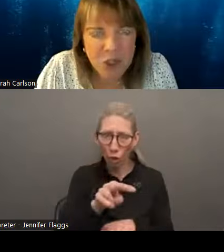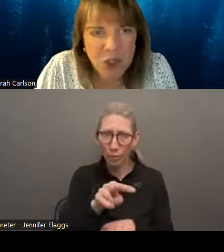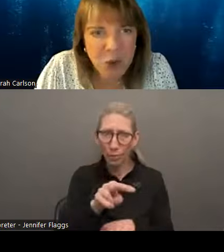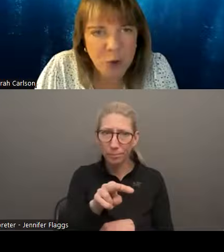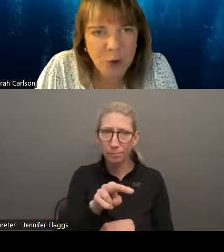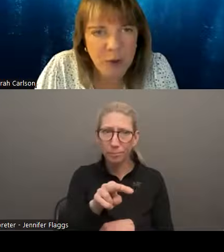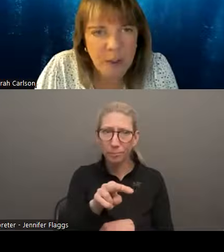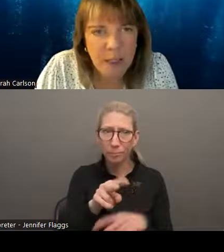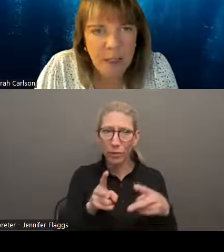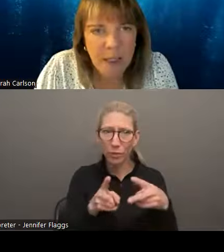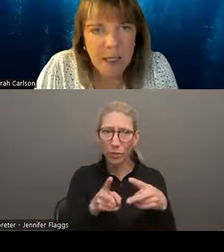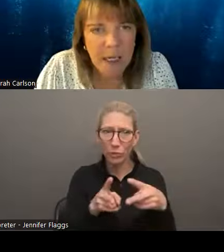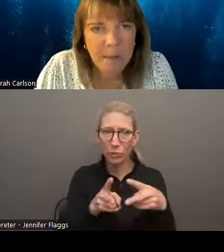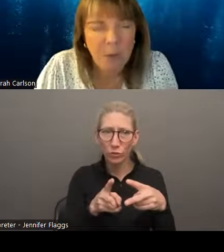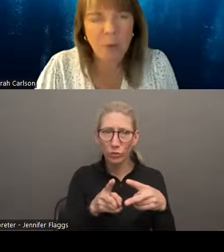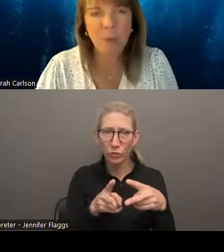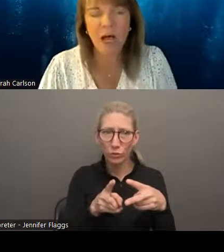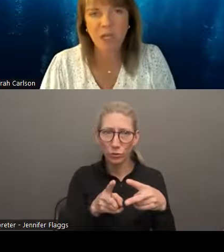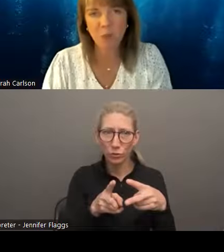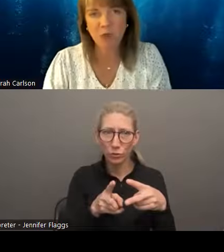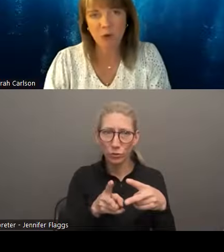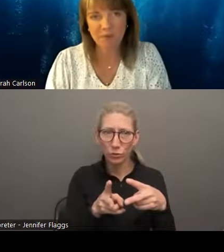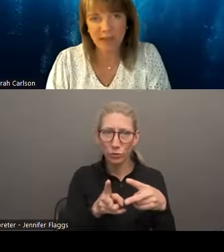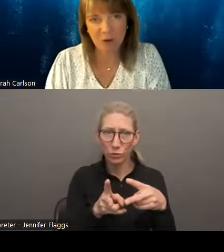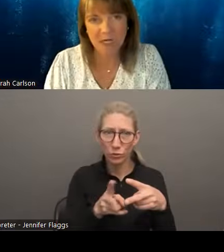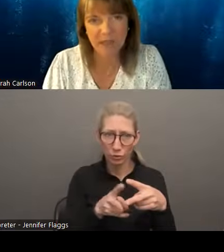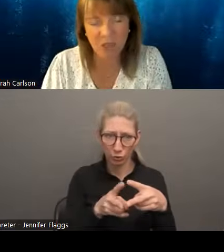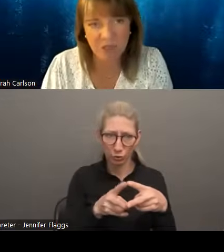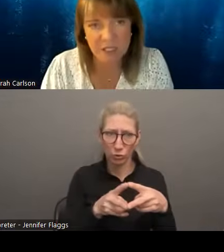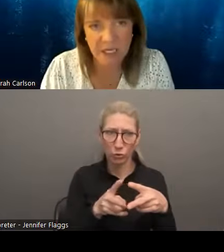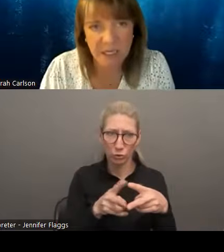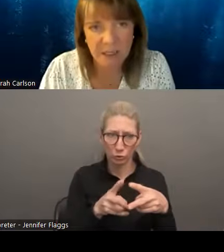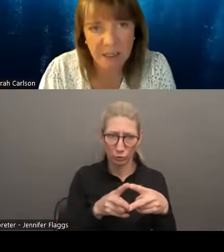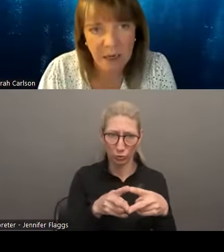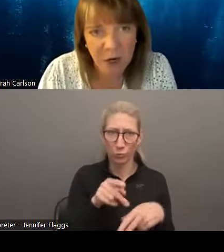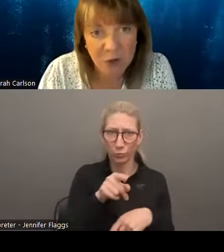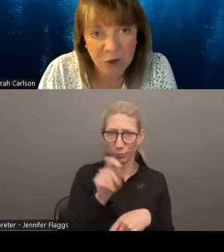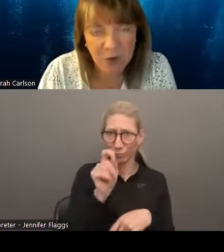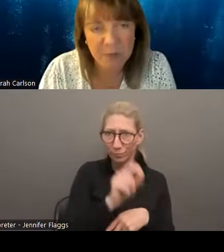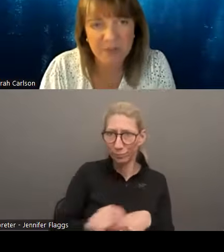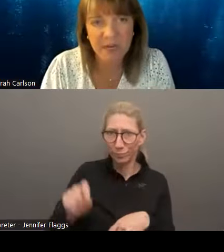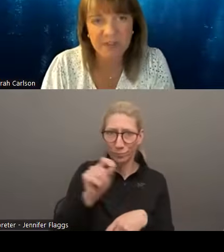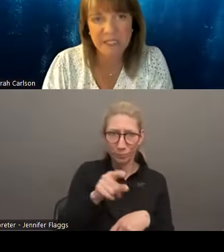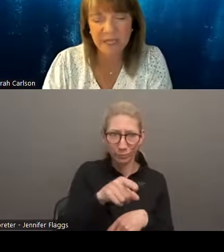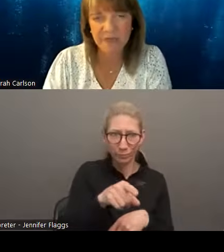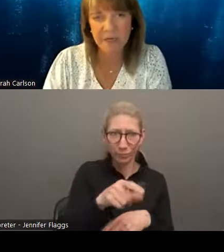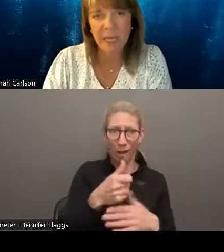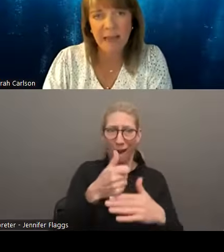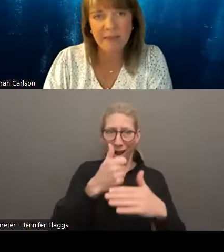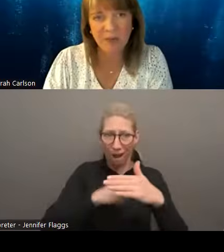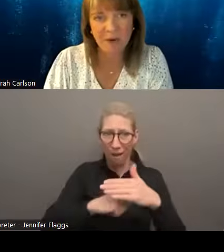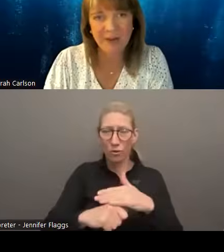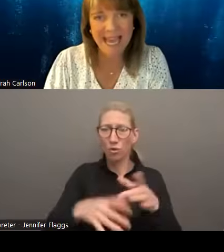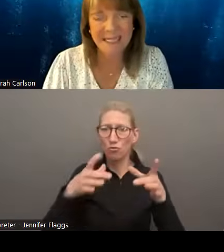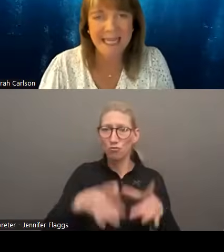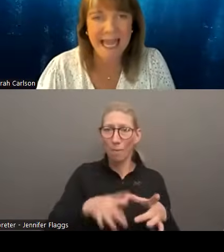these 2 marble blocks, which were found, as I think you can see, under drums 5 and 7, and